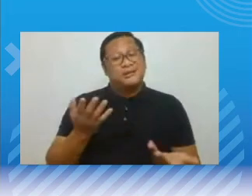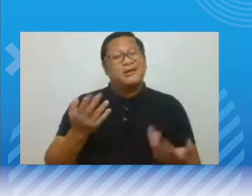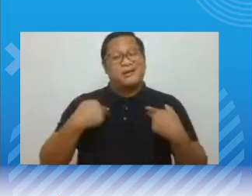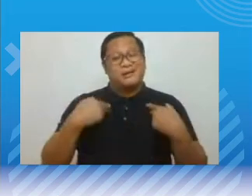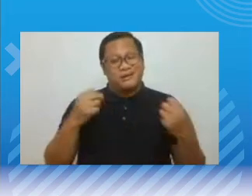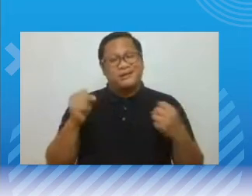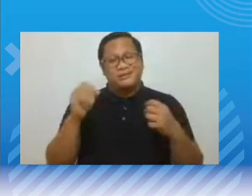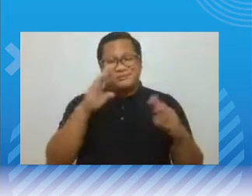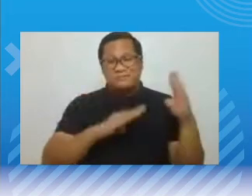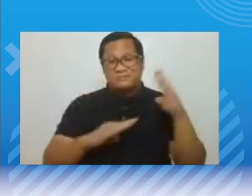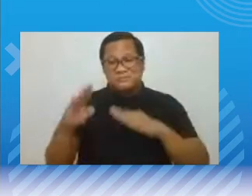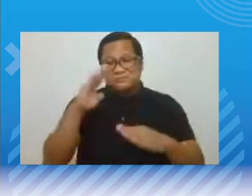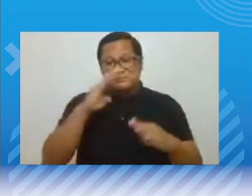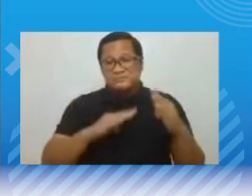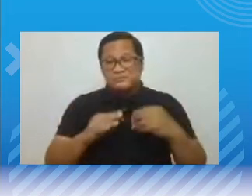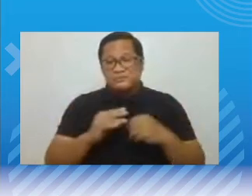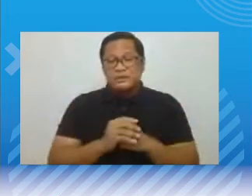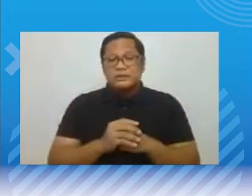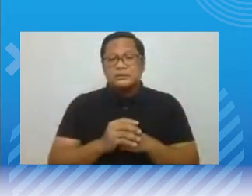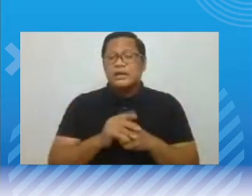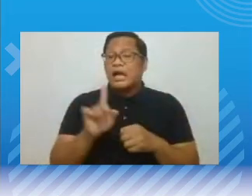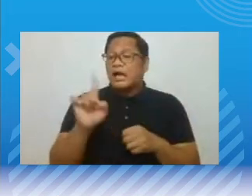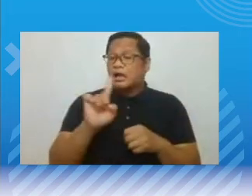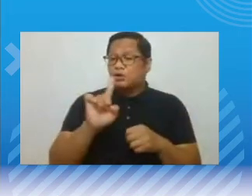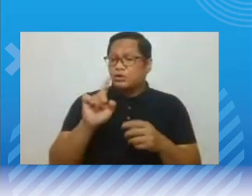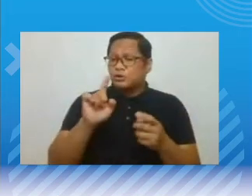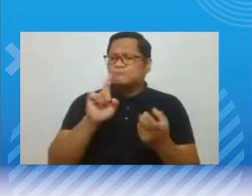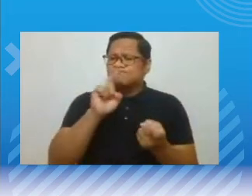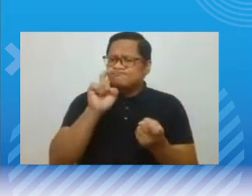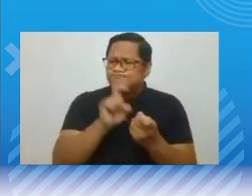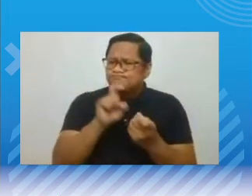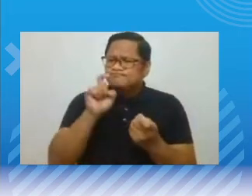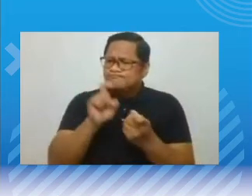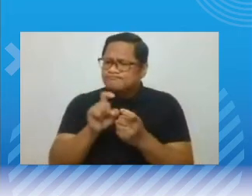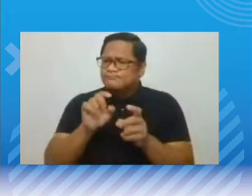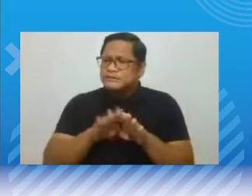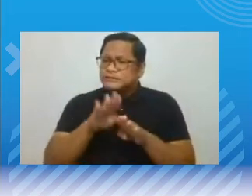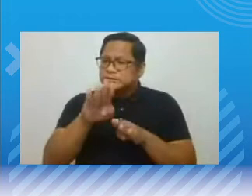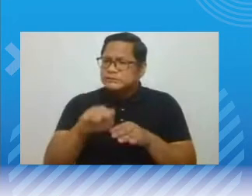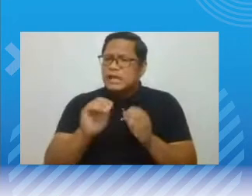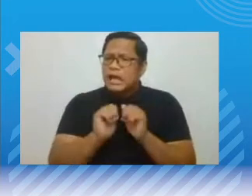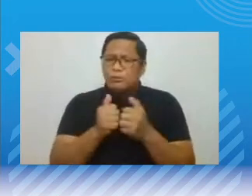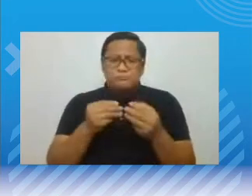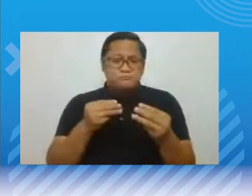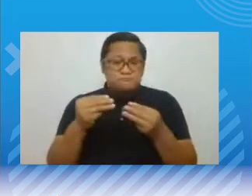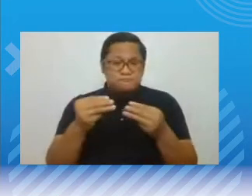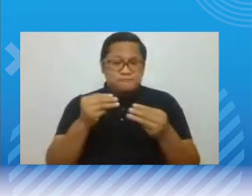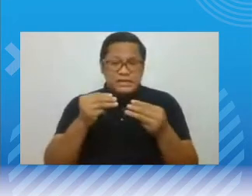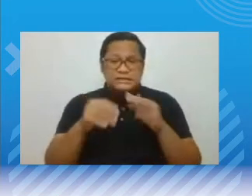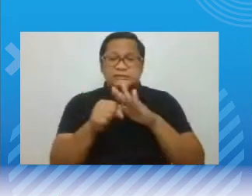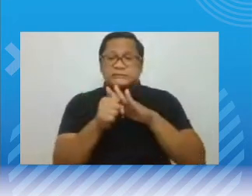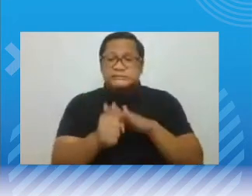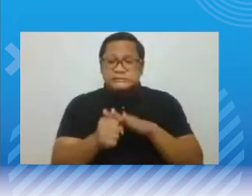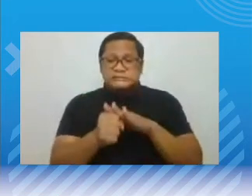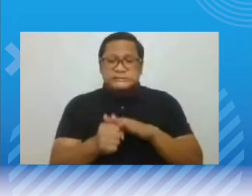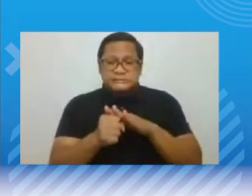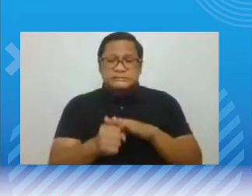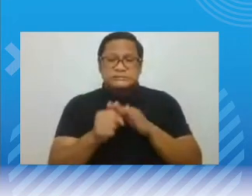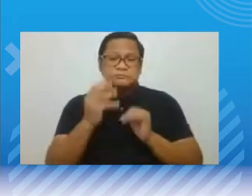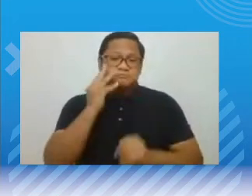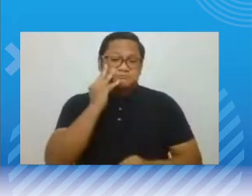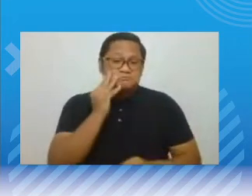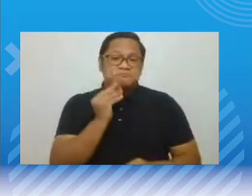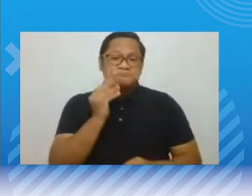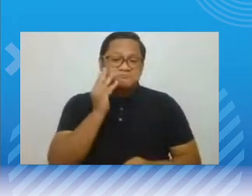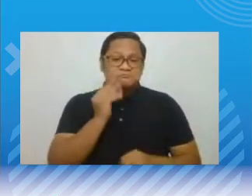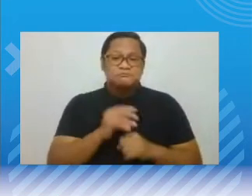I will talk about specific steps, parang how we can manage the stress we are experiencing. And